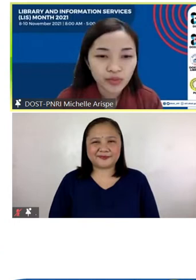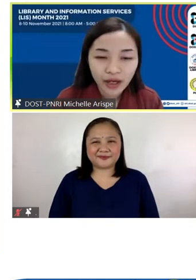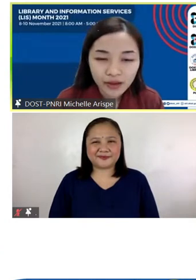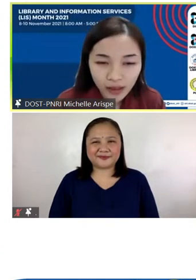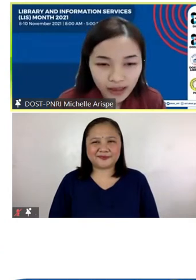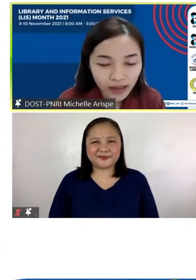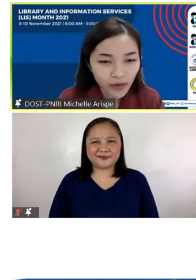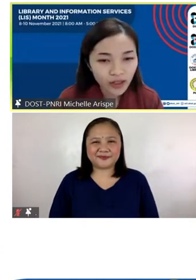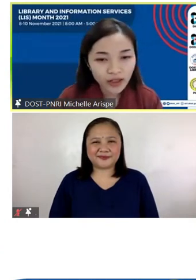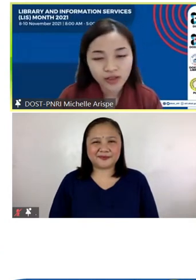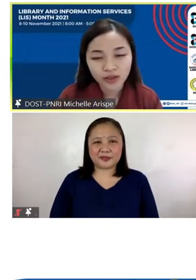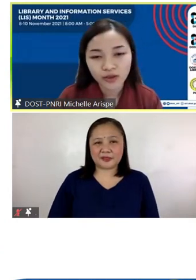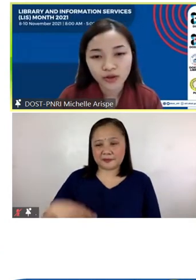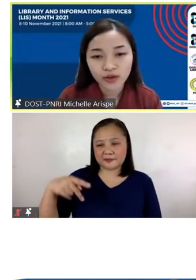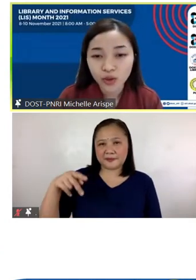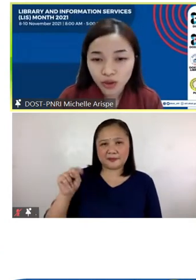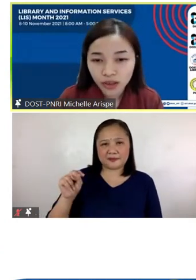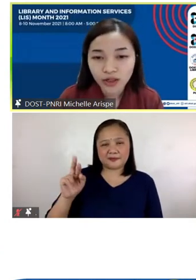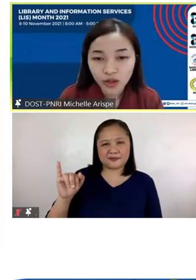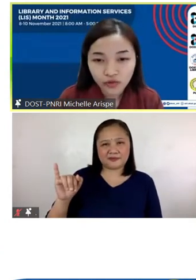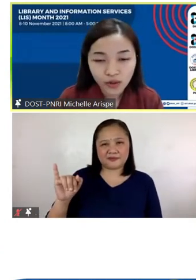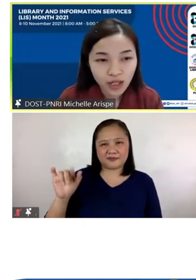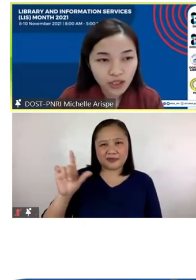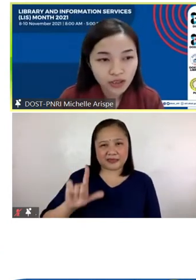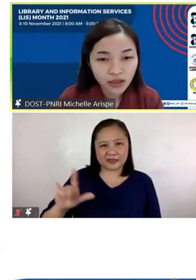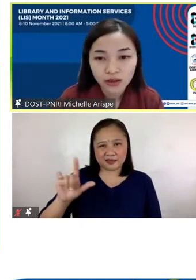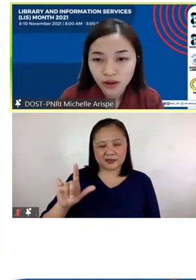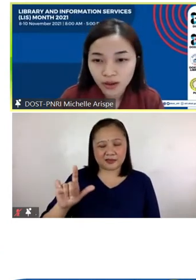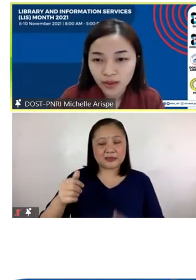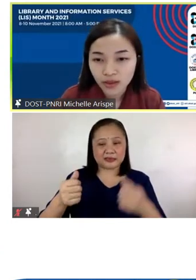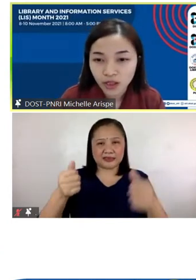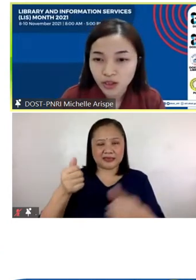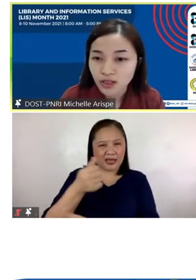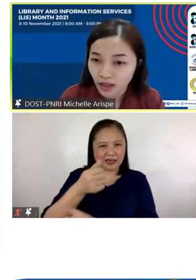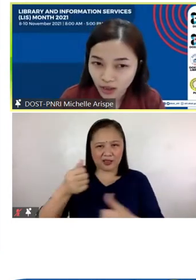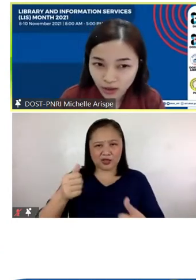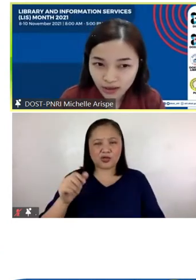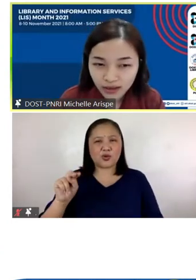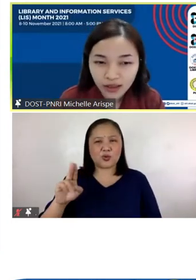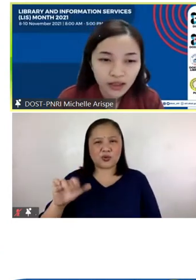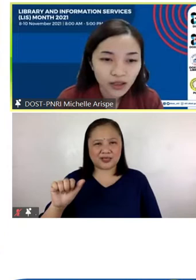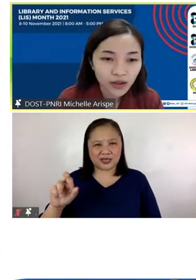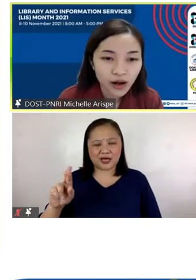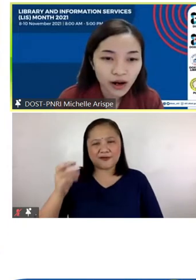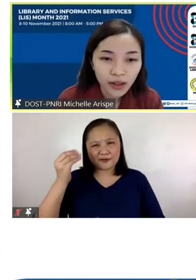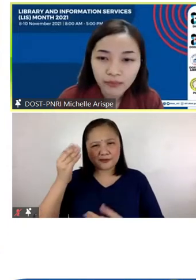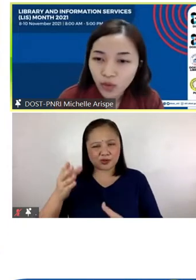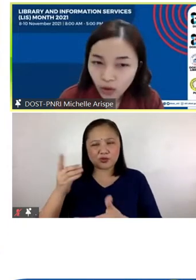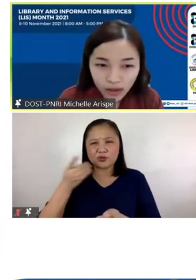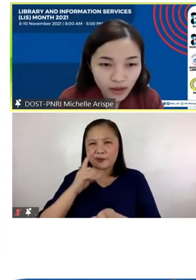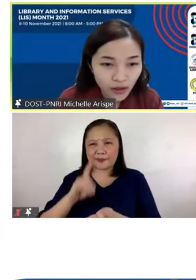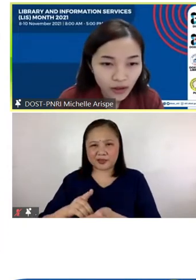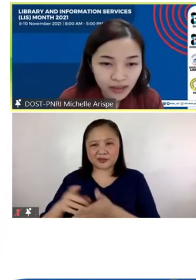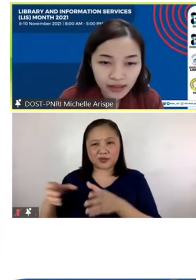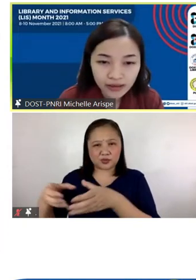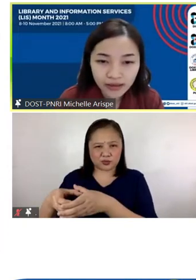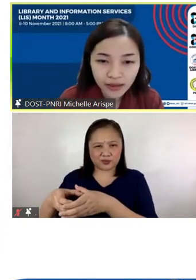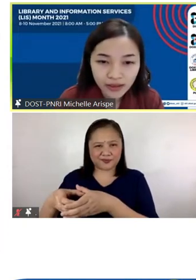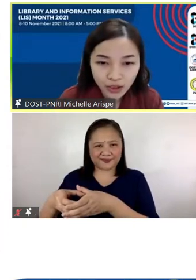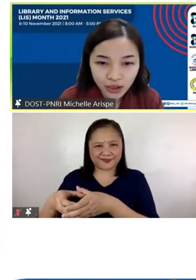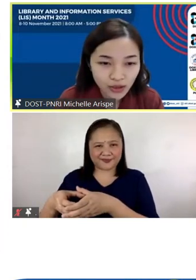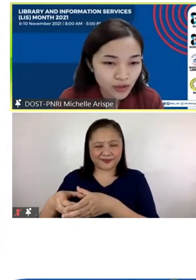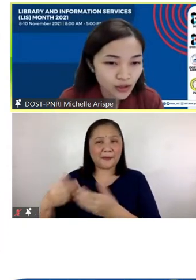So the PNRI library is under the Nuclear Information and Documentation section. Here are more